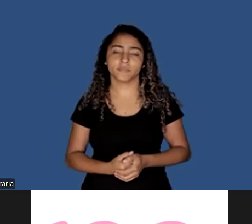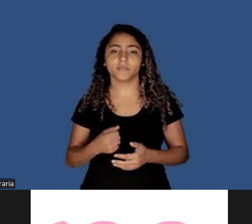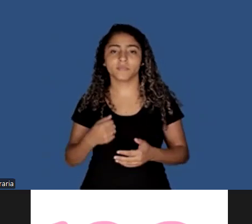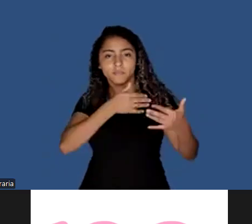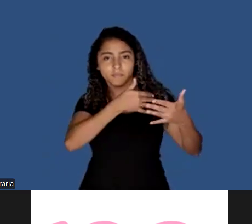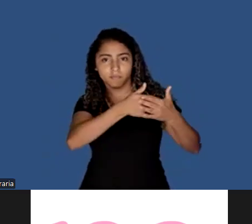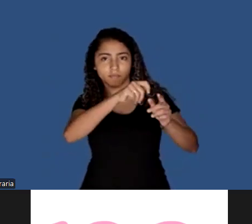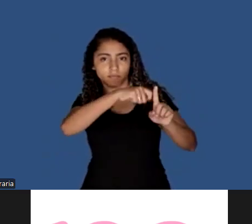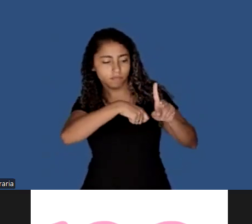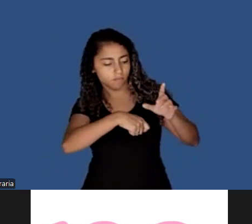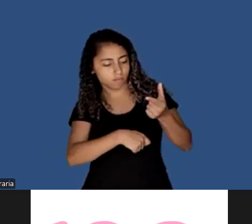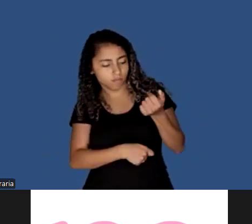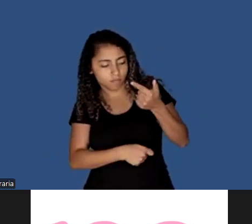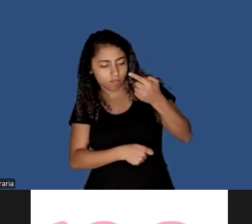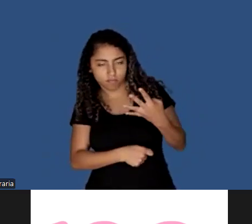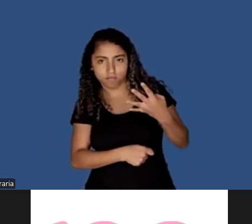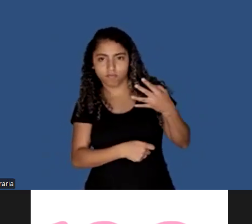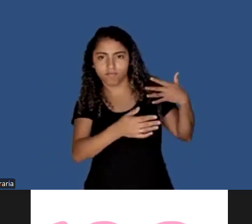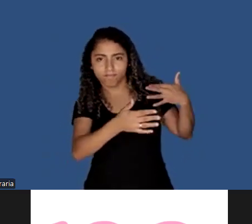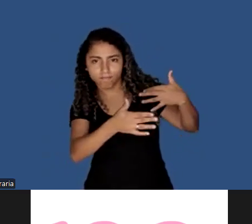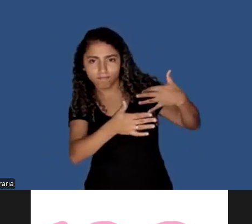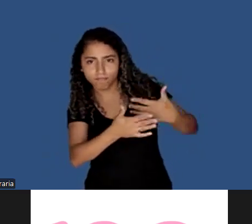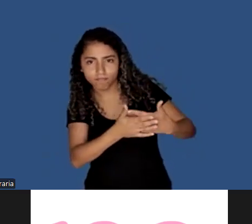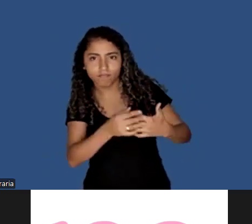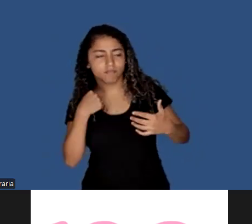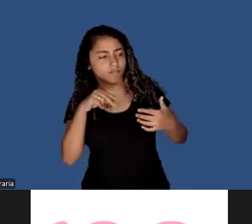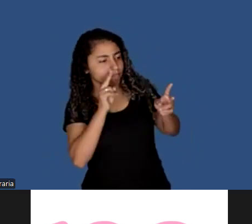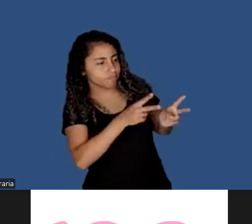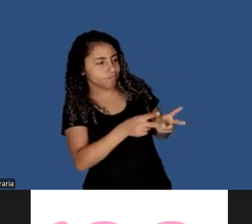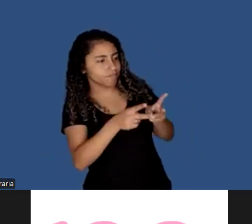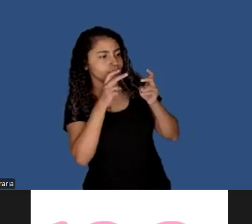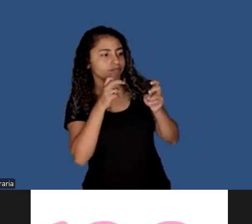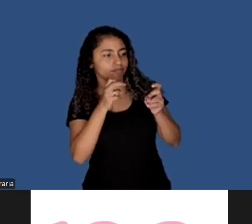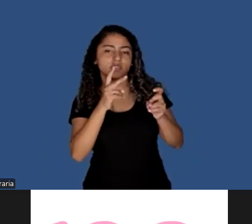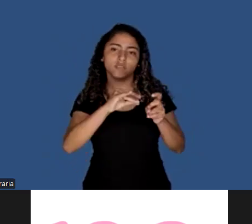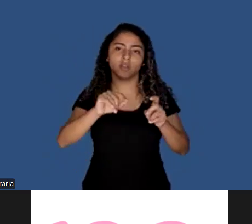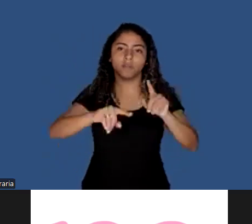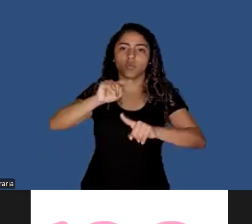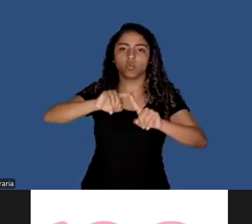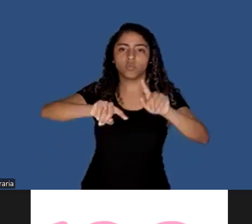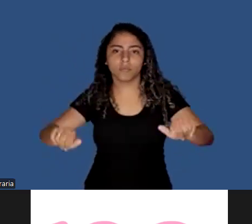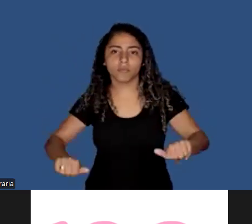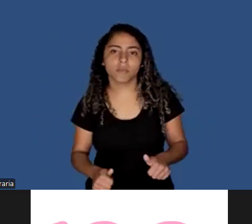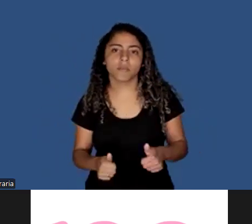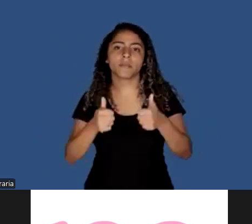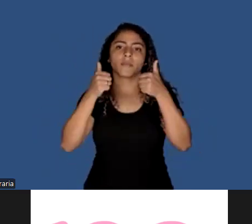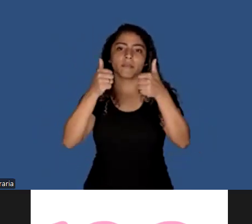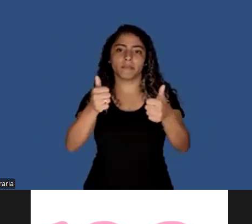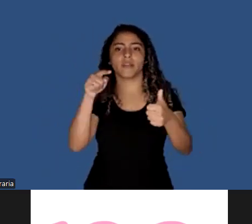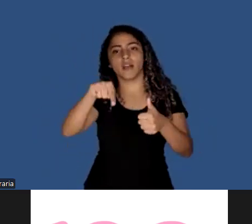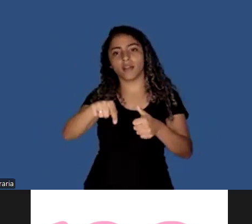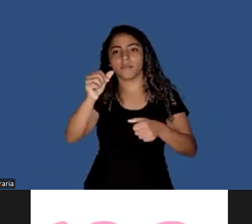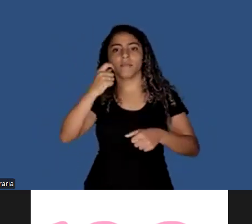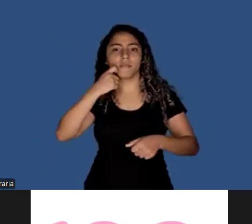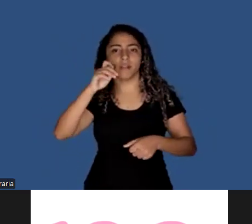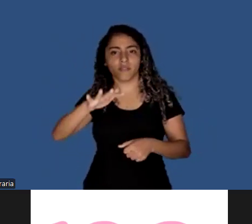So now we see the results. we know that the better products will